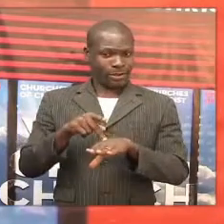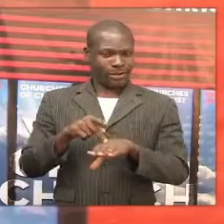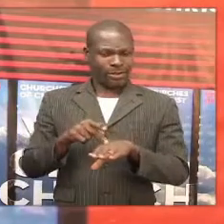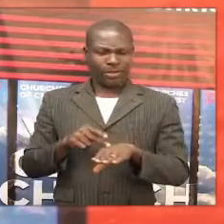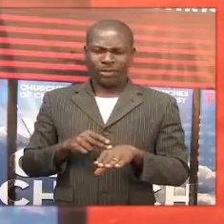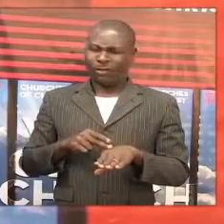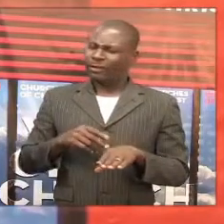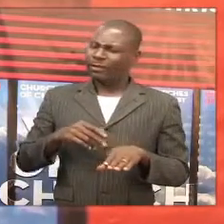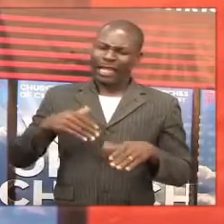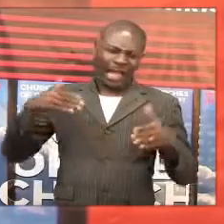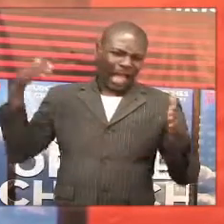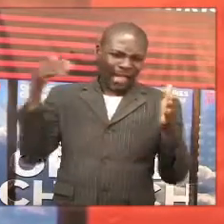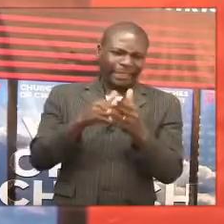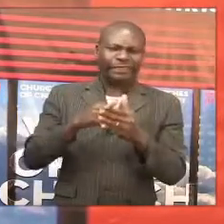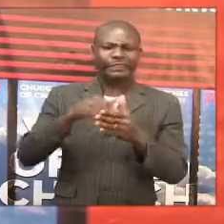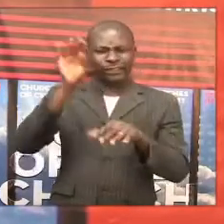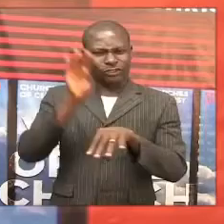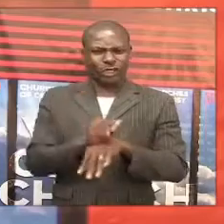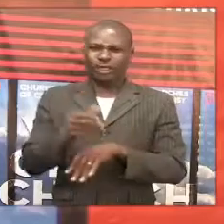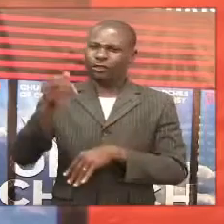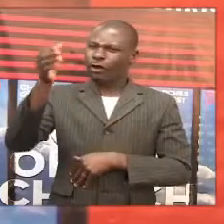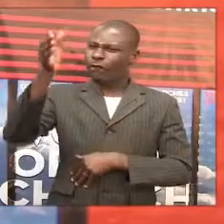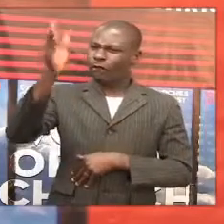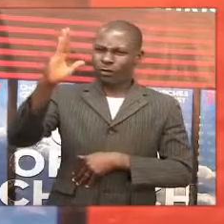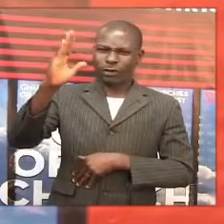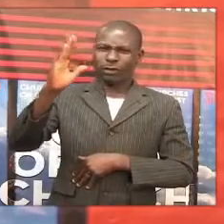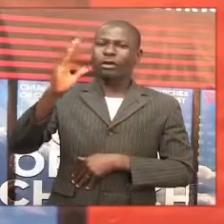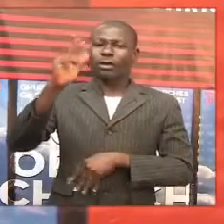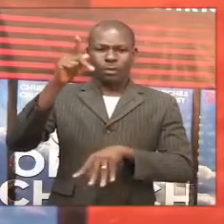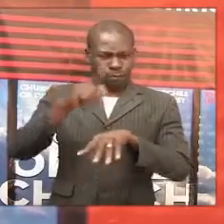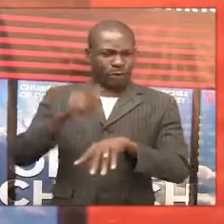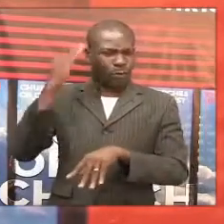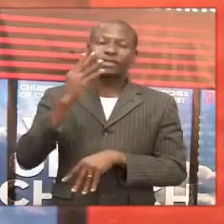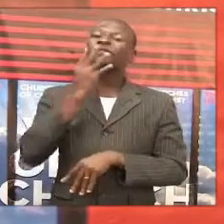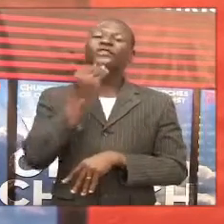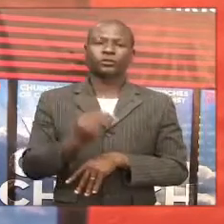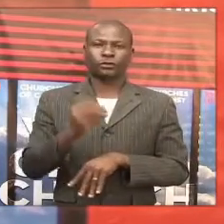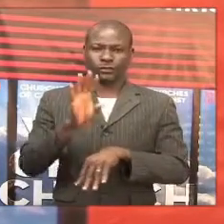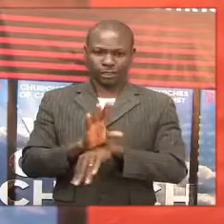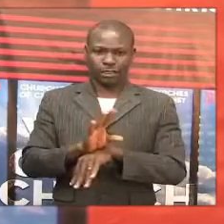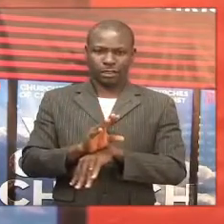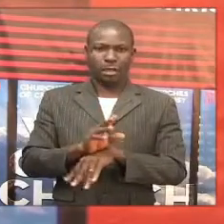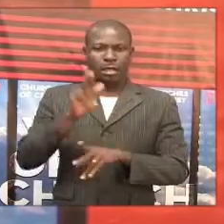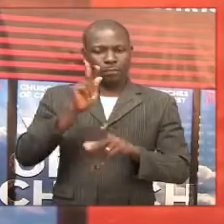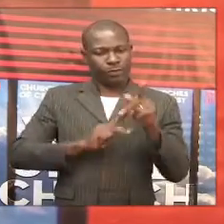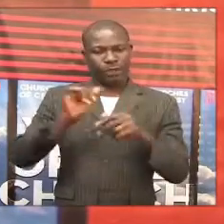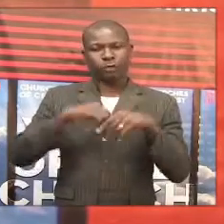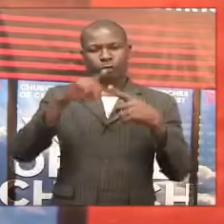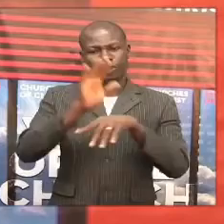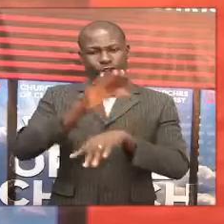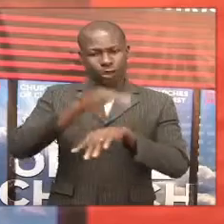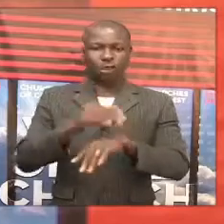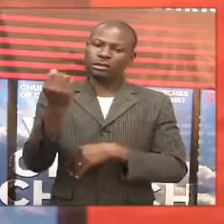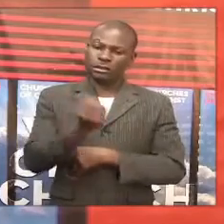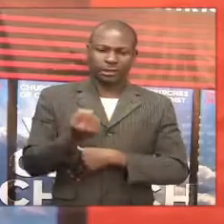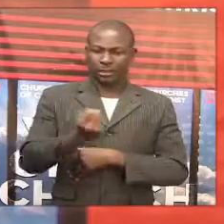nyankopon asore no. So Paul ejina Judaism mu, Jew for sumni mu. Omo akwa so me medani mu. Wo mo